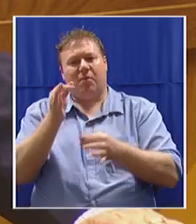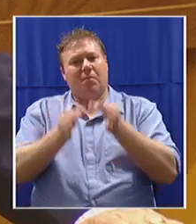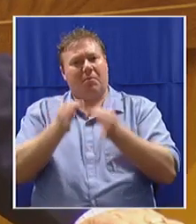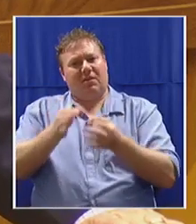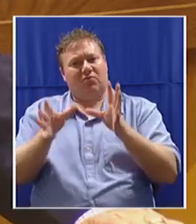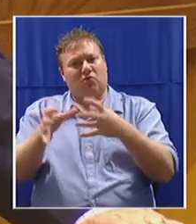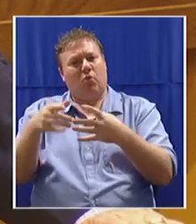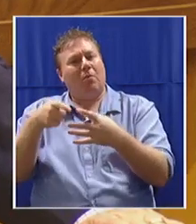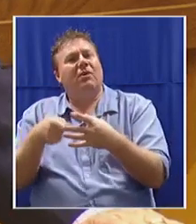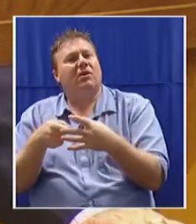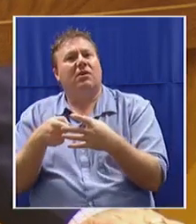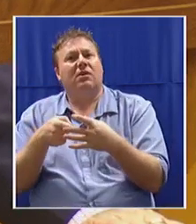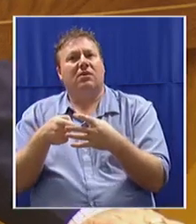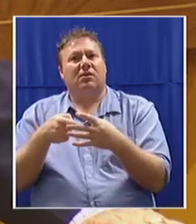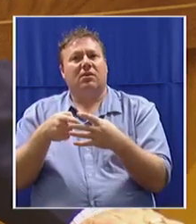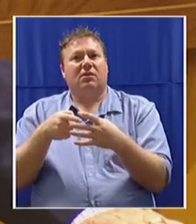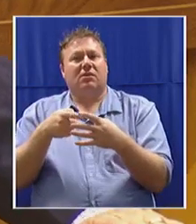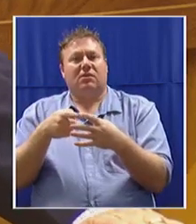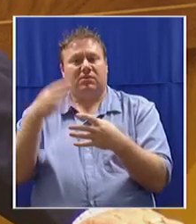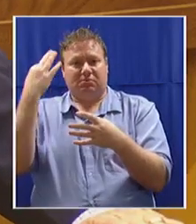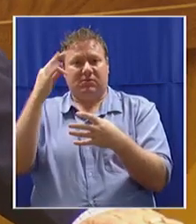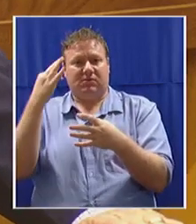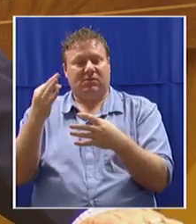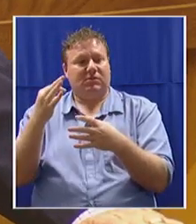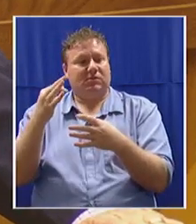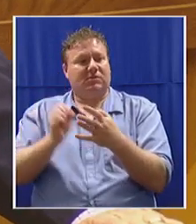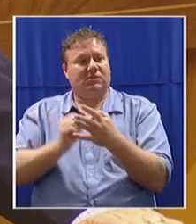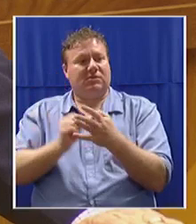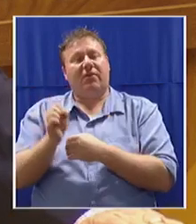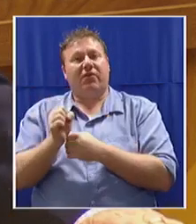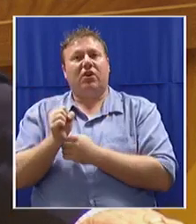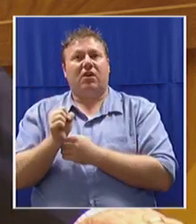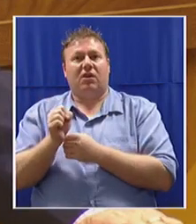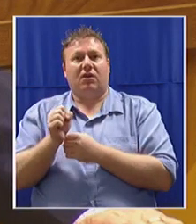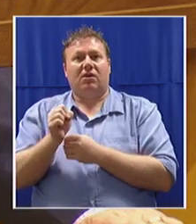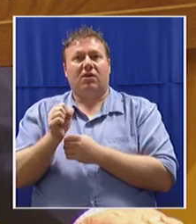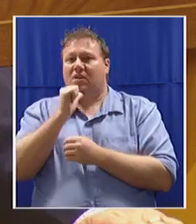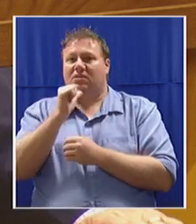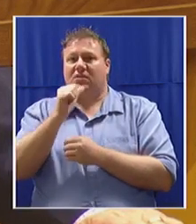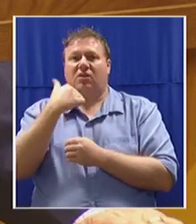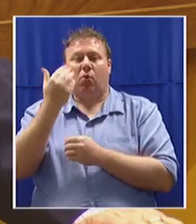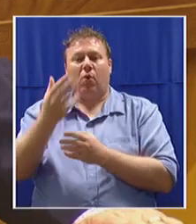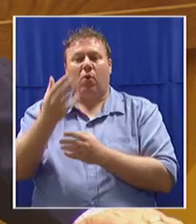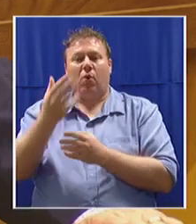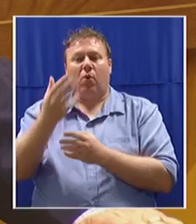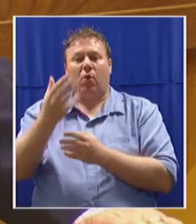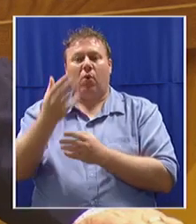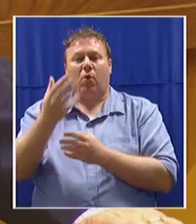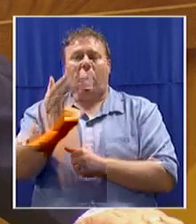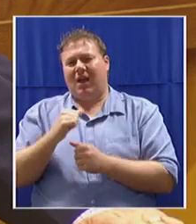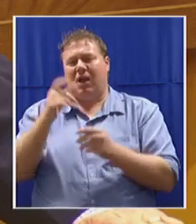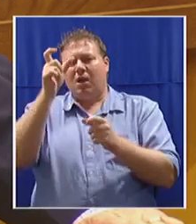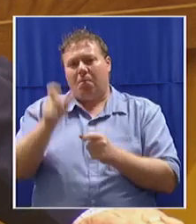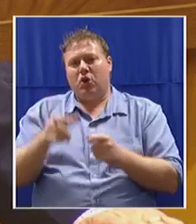dag is, as hy nie iets wil terughê nie? 'n Besigheidspersoon doen 'n